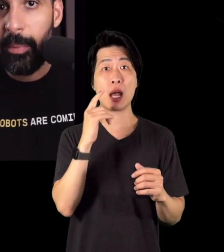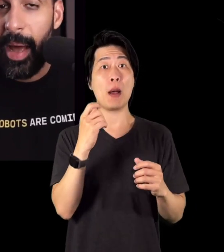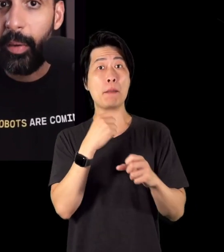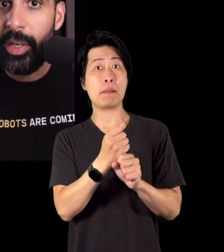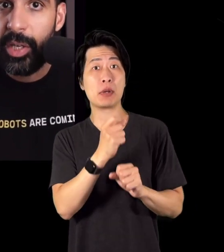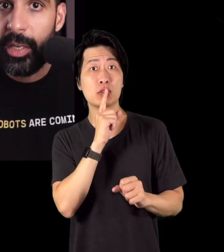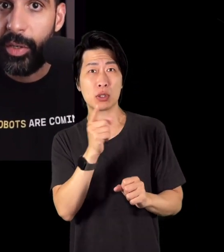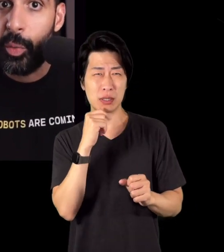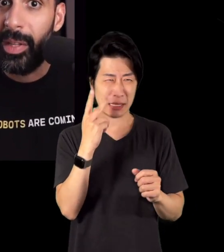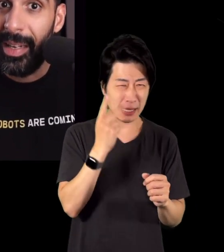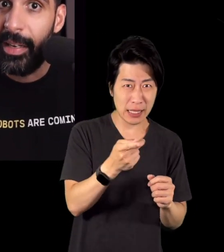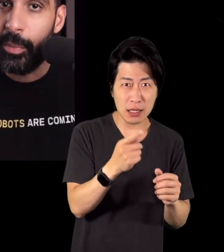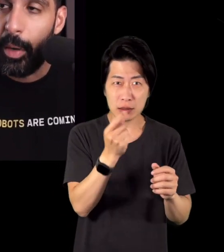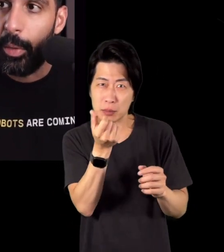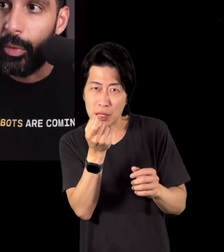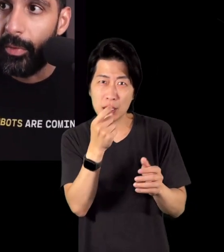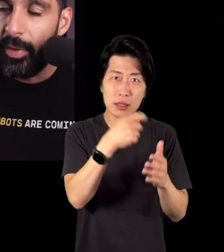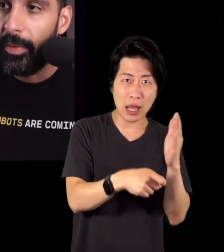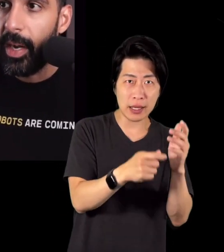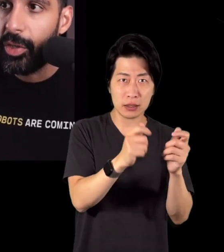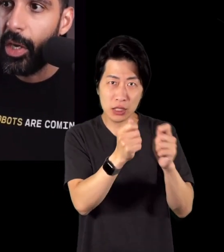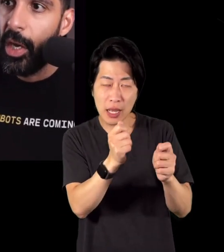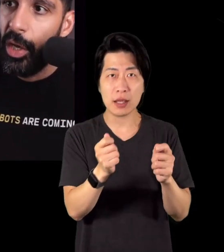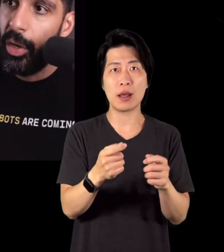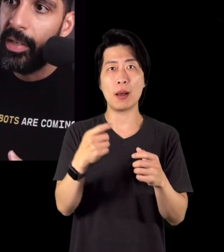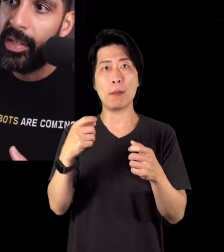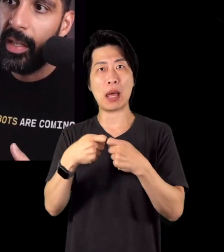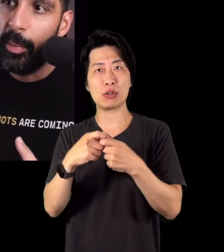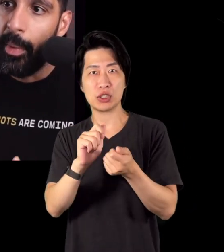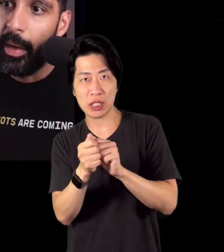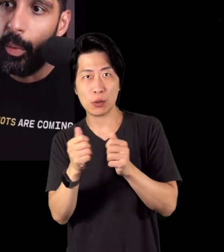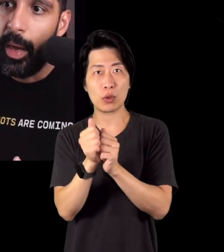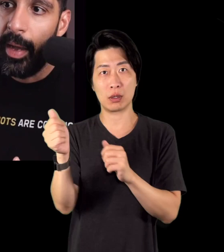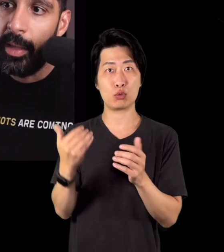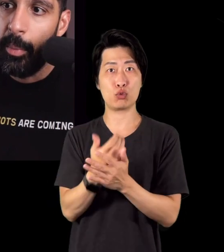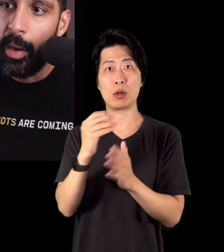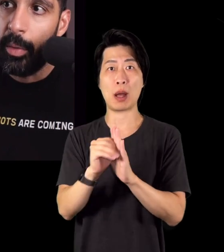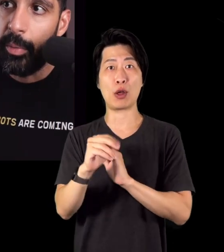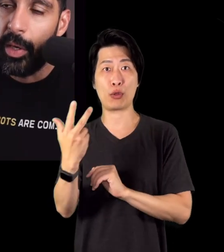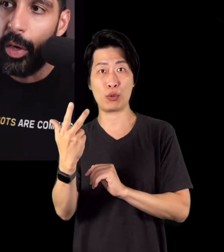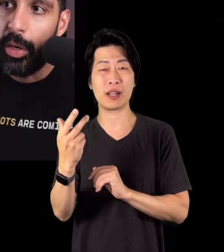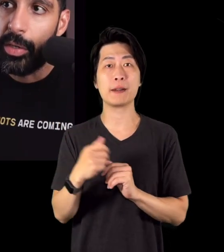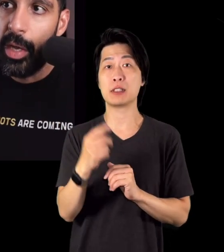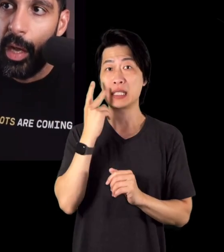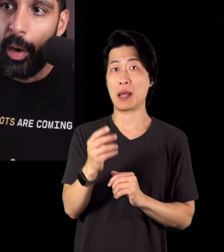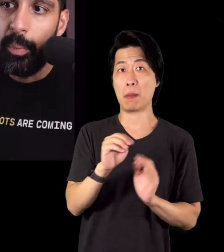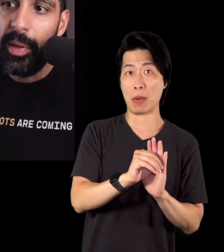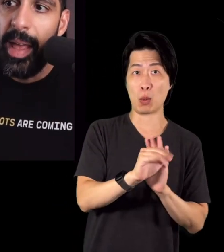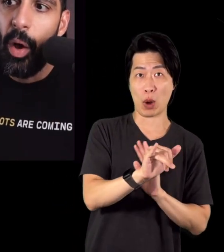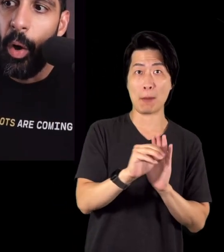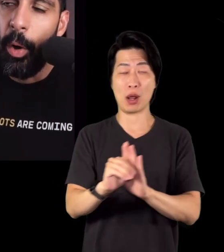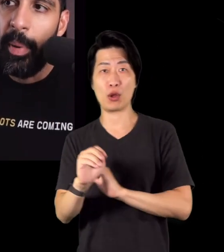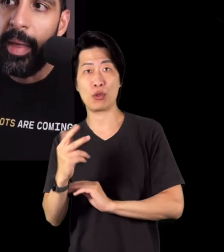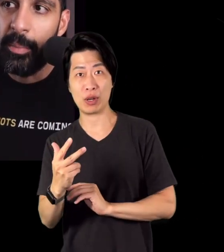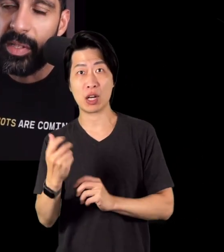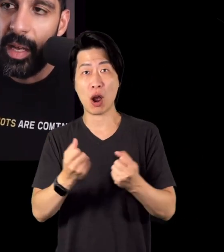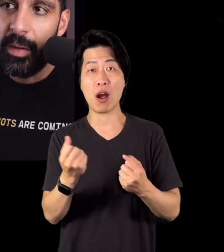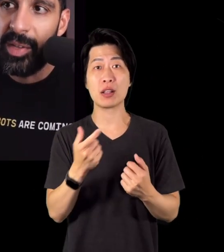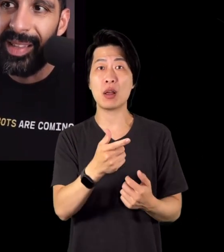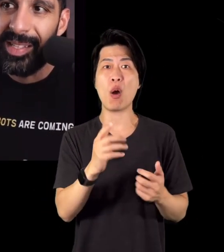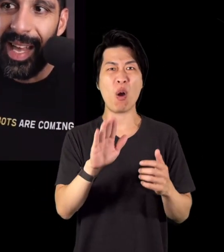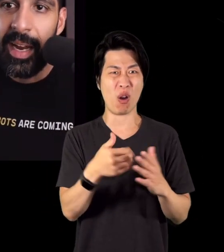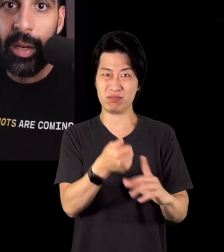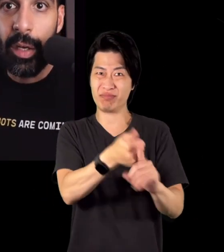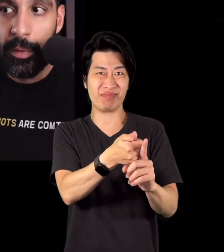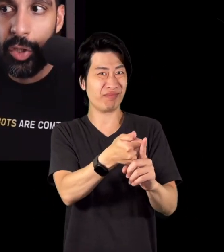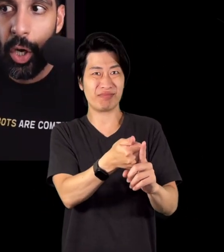pricing and battery changes with the latest Model 3 refresh, you can see that the Model Y and the Model 3 cars are playing all by themselves